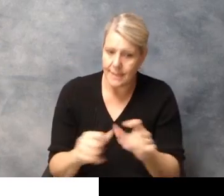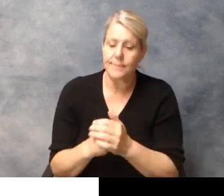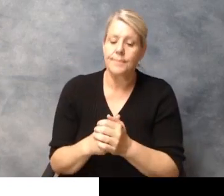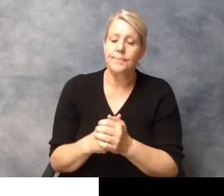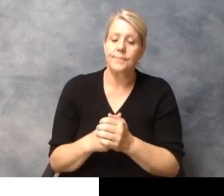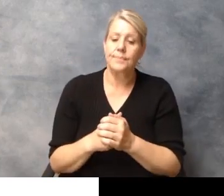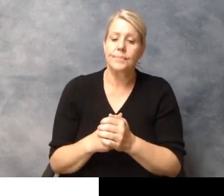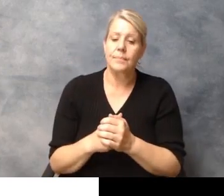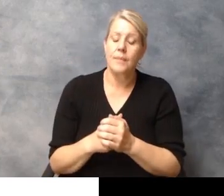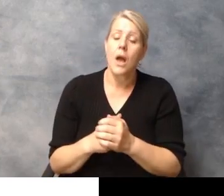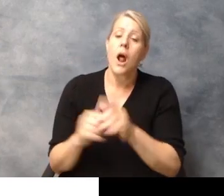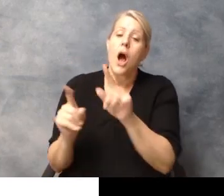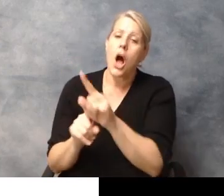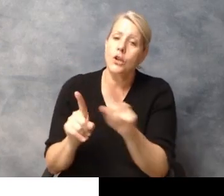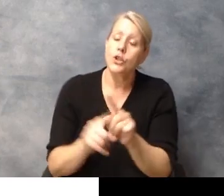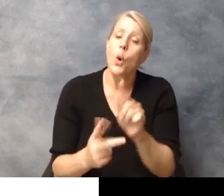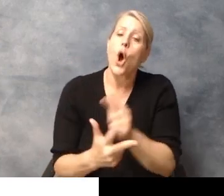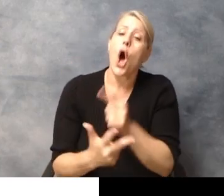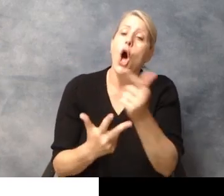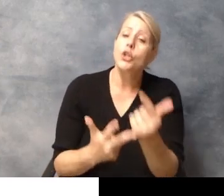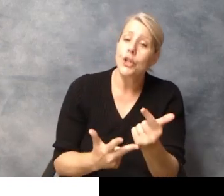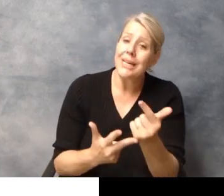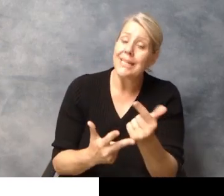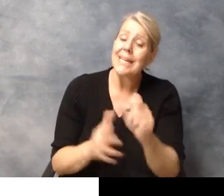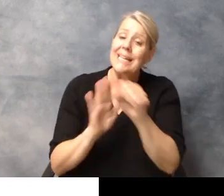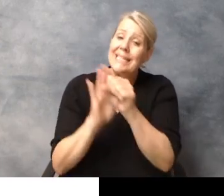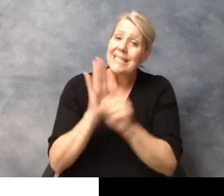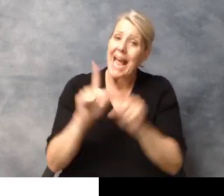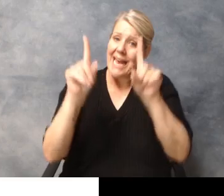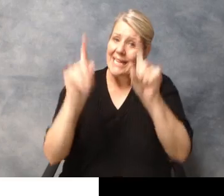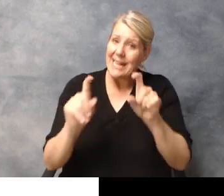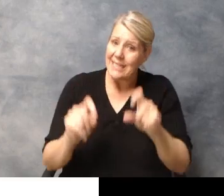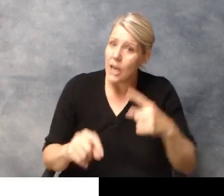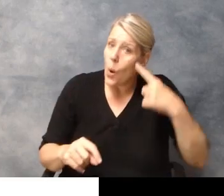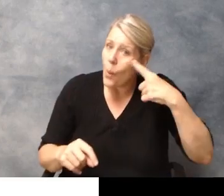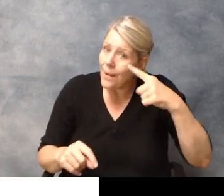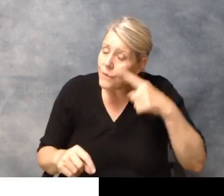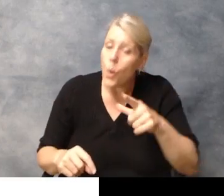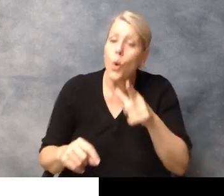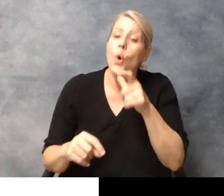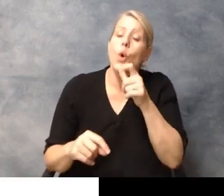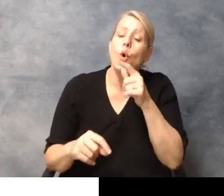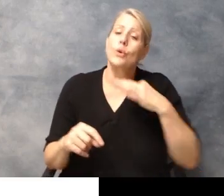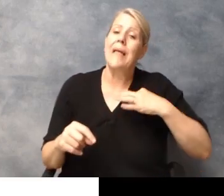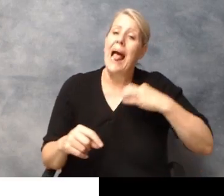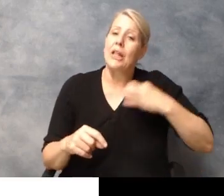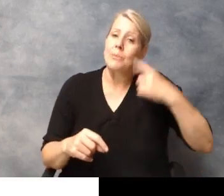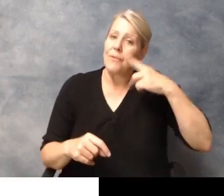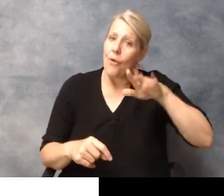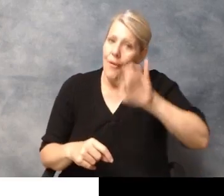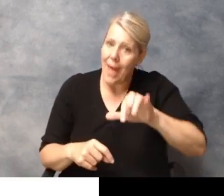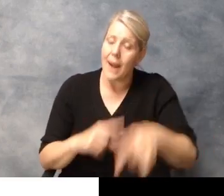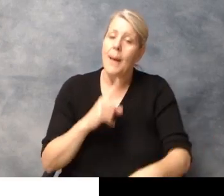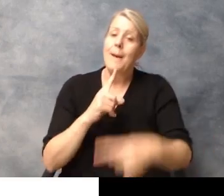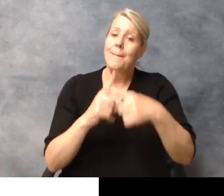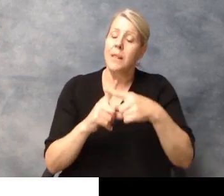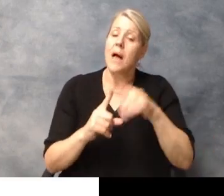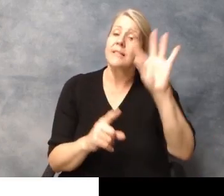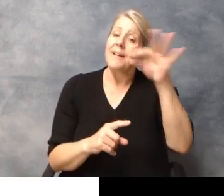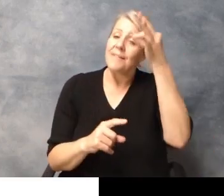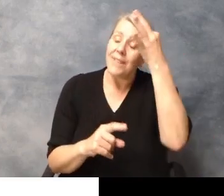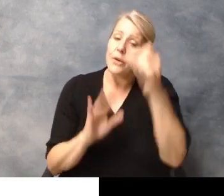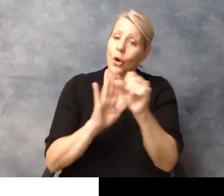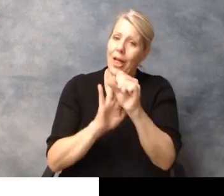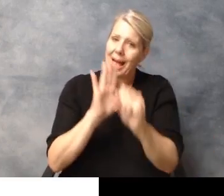is for students who are unable to participate in regular state assessments, and the federal and state regulations on inclusion